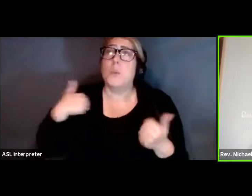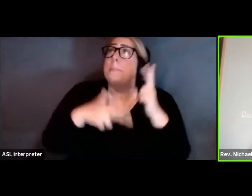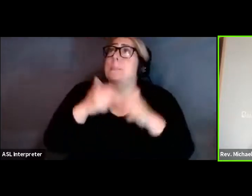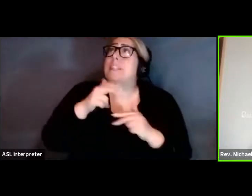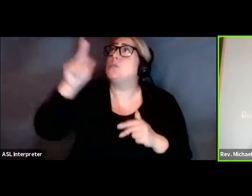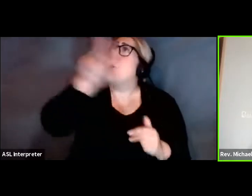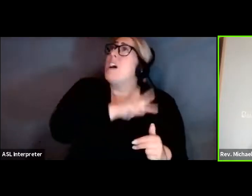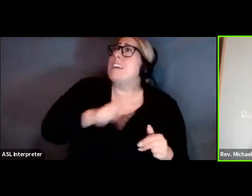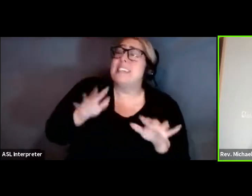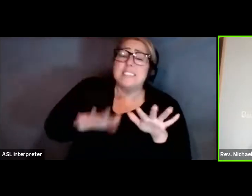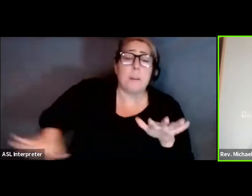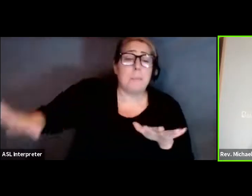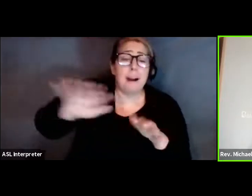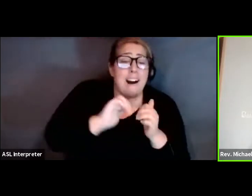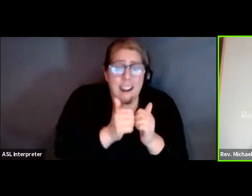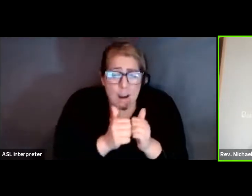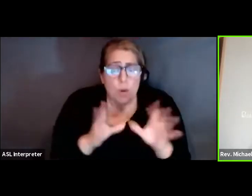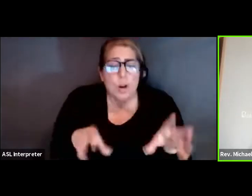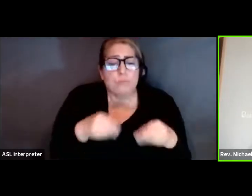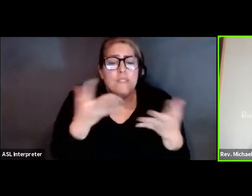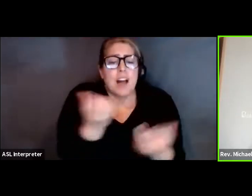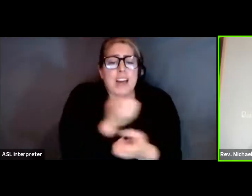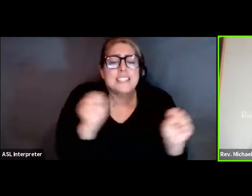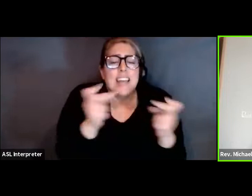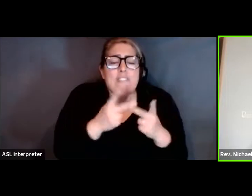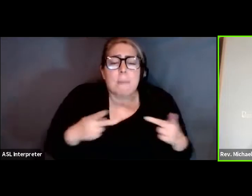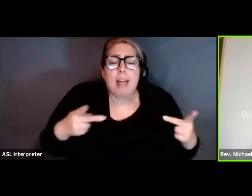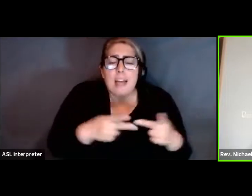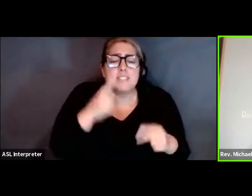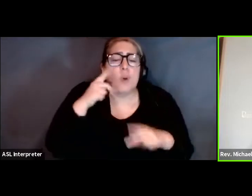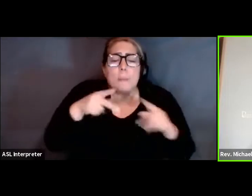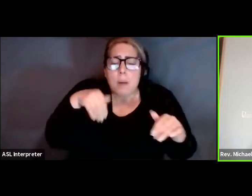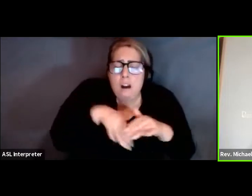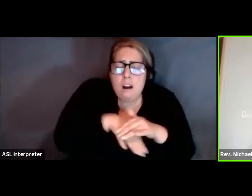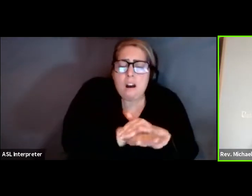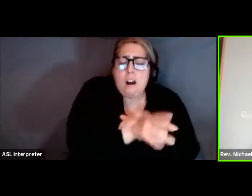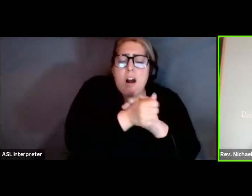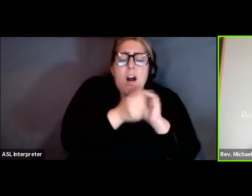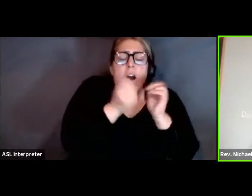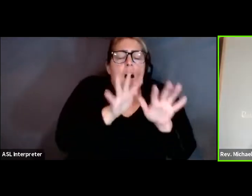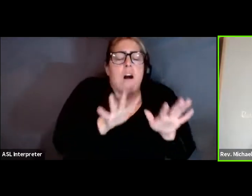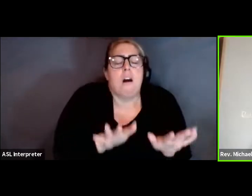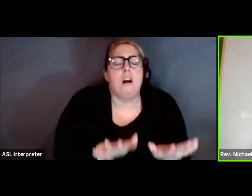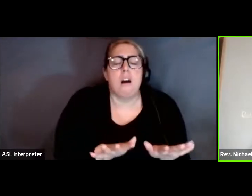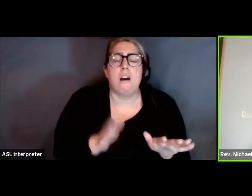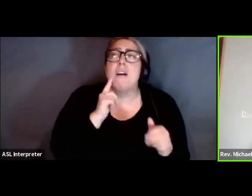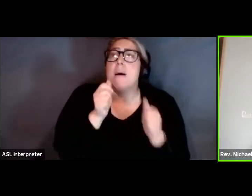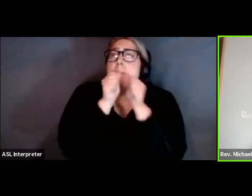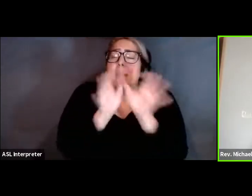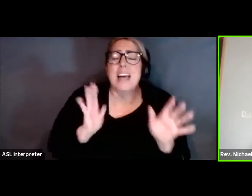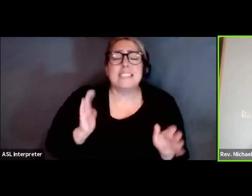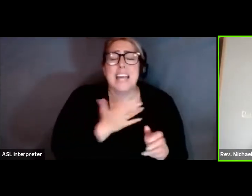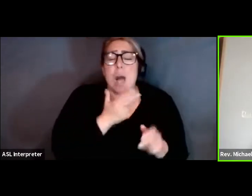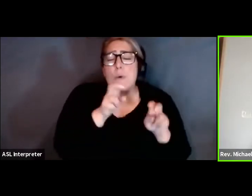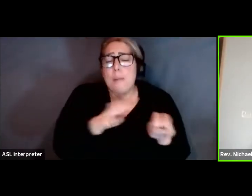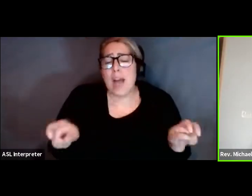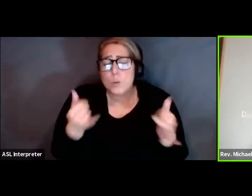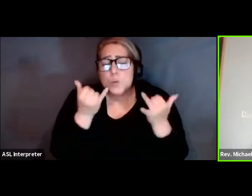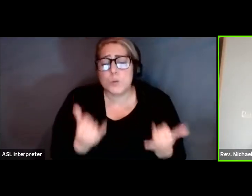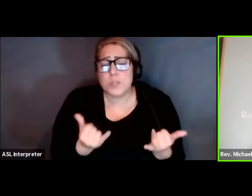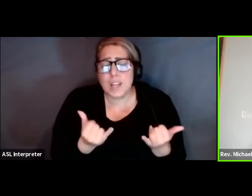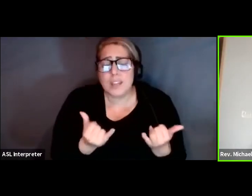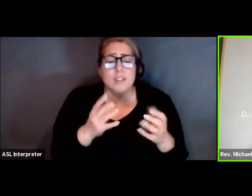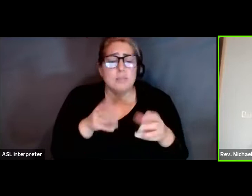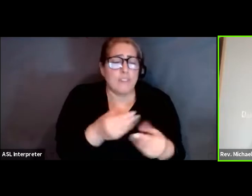of refuge and inspiring others to do the same. Bless our panel today with wisdom,